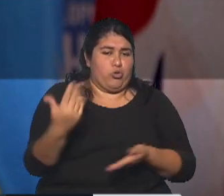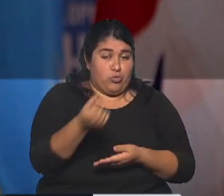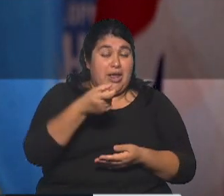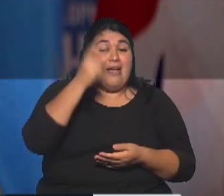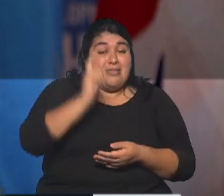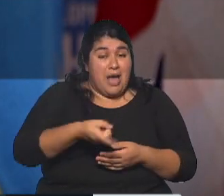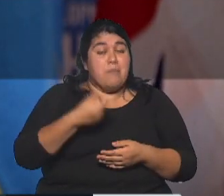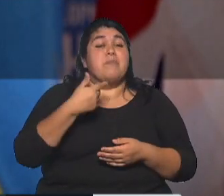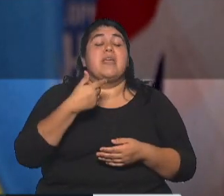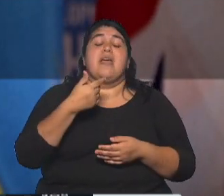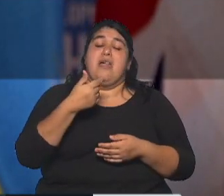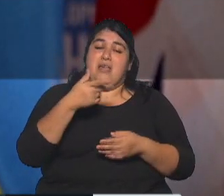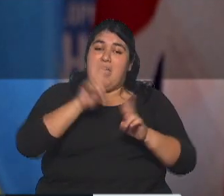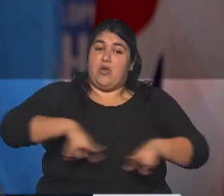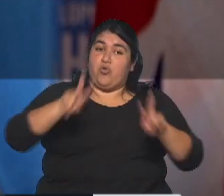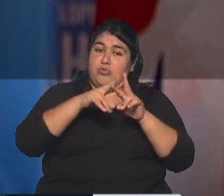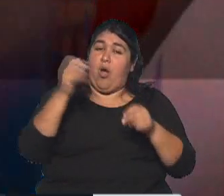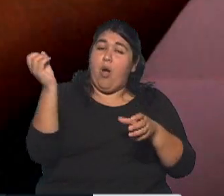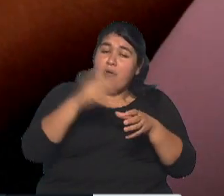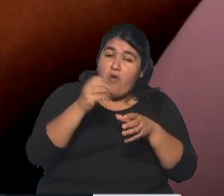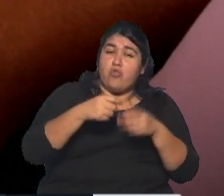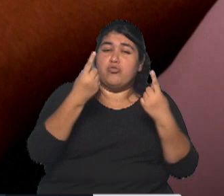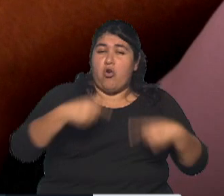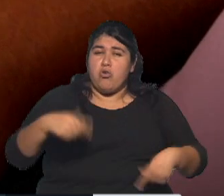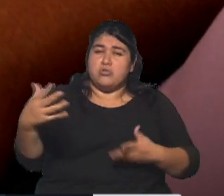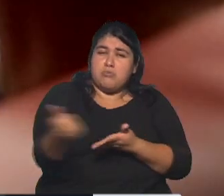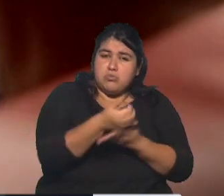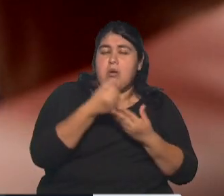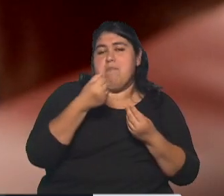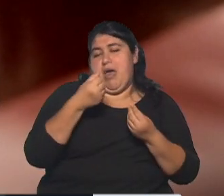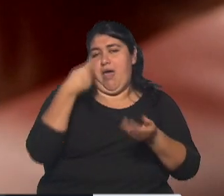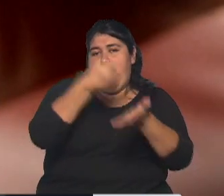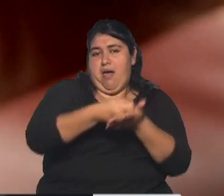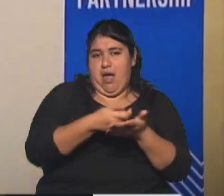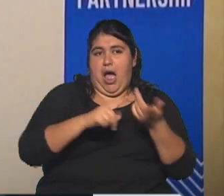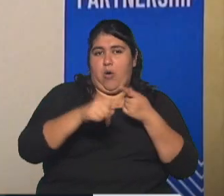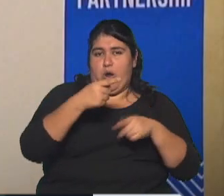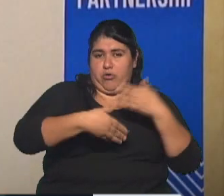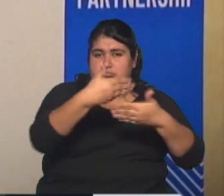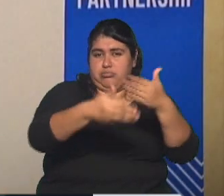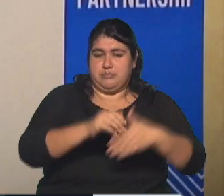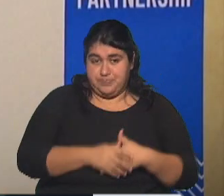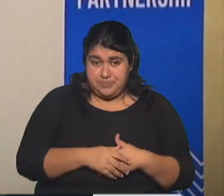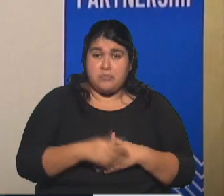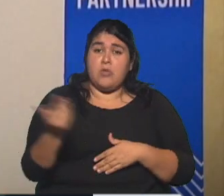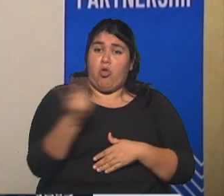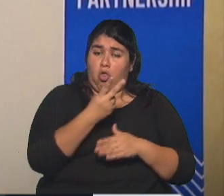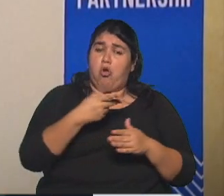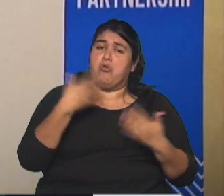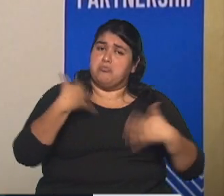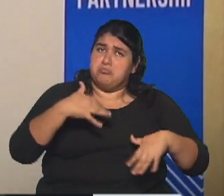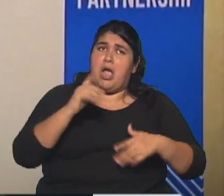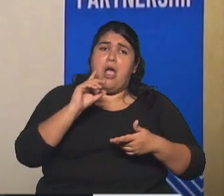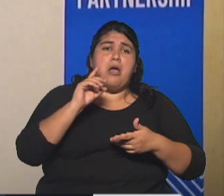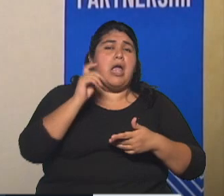provide funding and expertise to implement this agreement. Ambos funcionarios califican la medida como audaz e